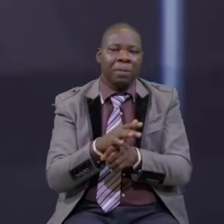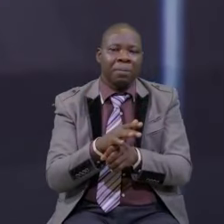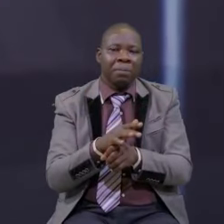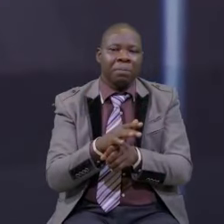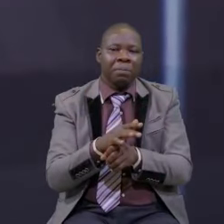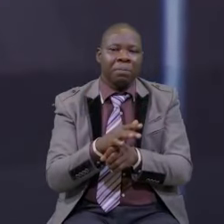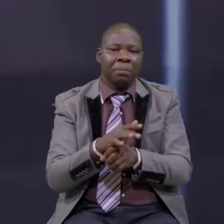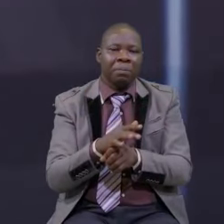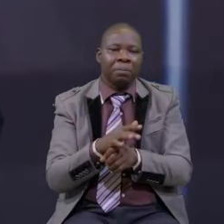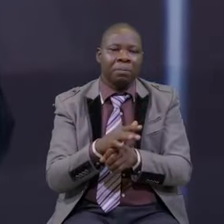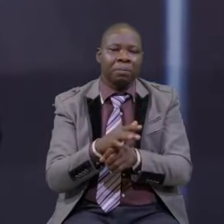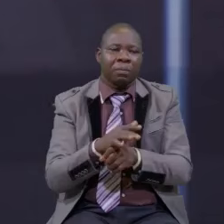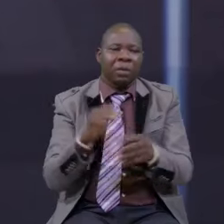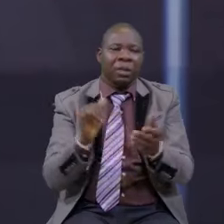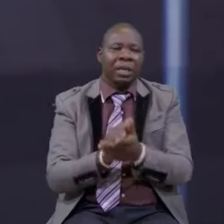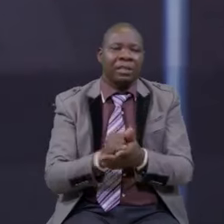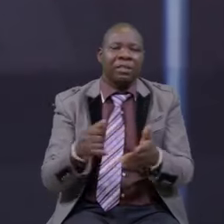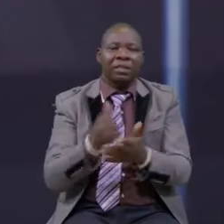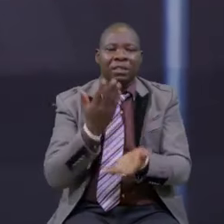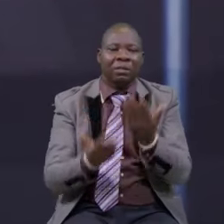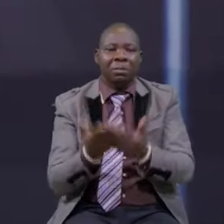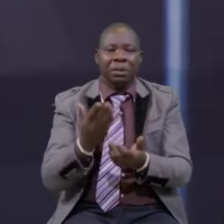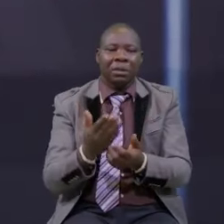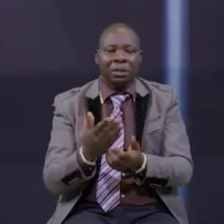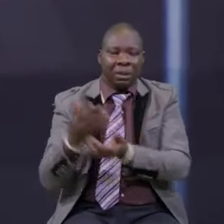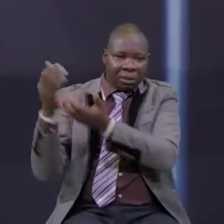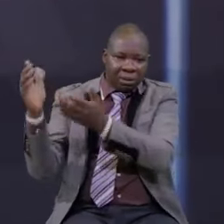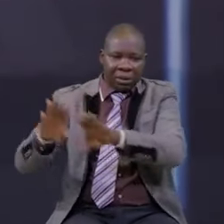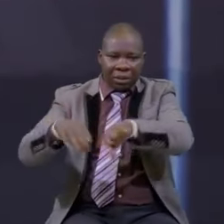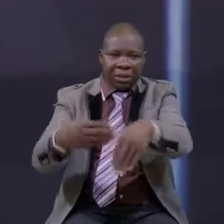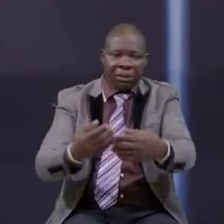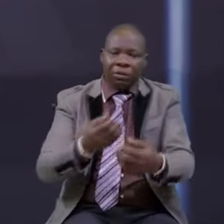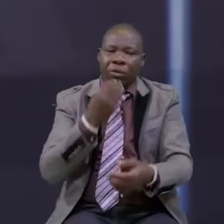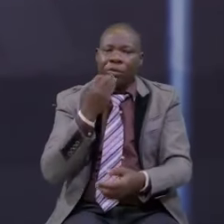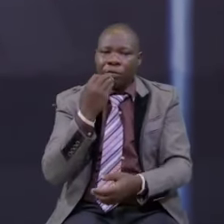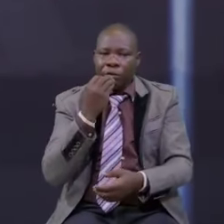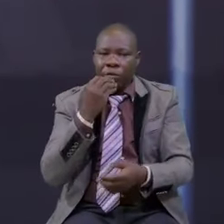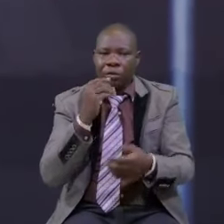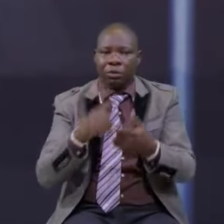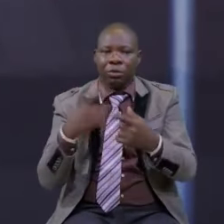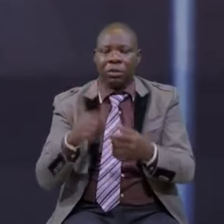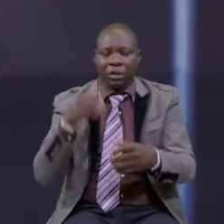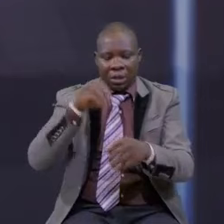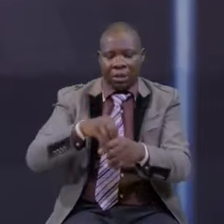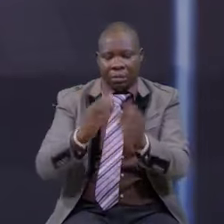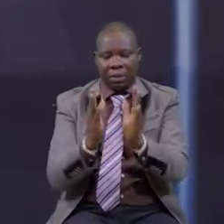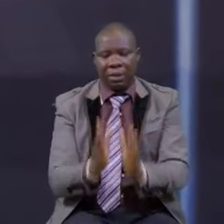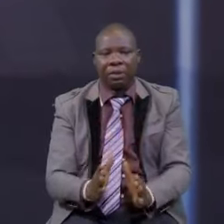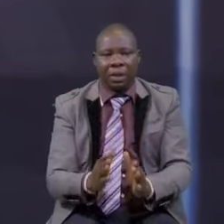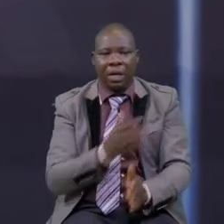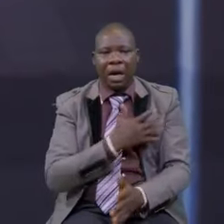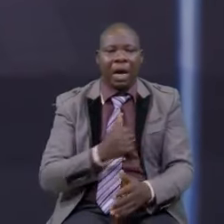and bud, that it may bring seed, give seed to the sower,